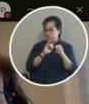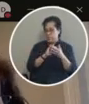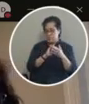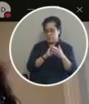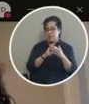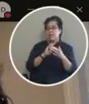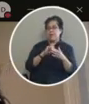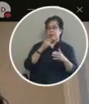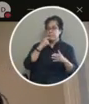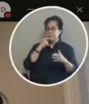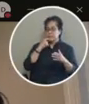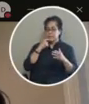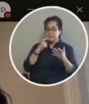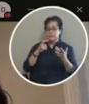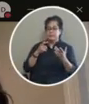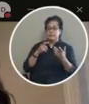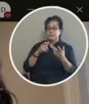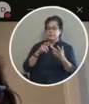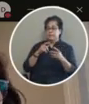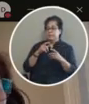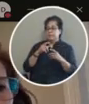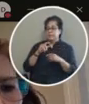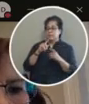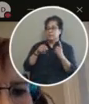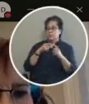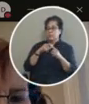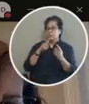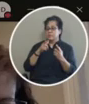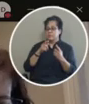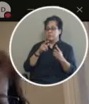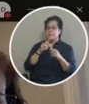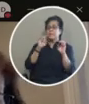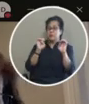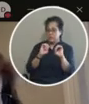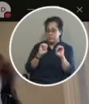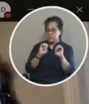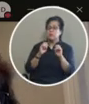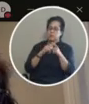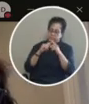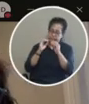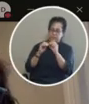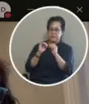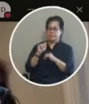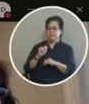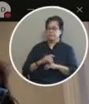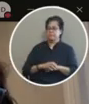I'm saying is to bring it up when it's an emergency. Thank you.